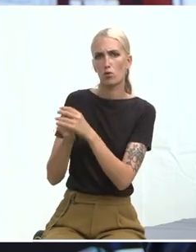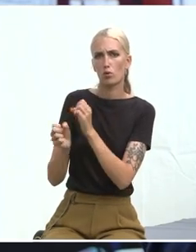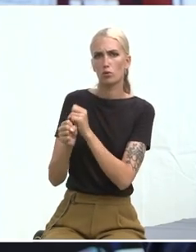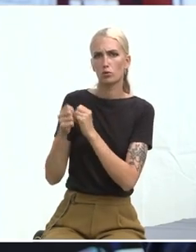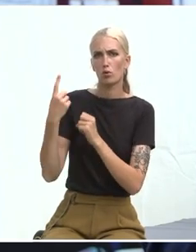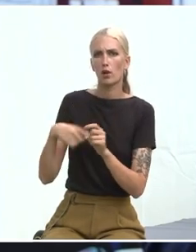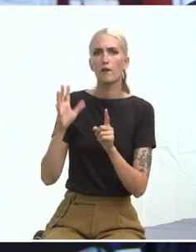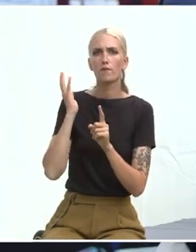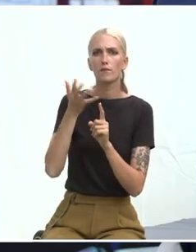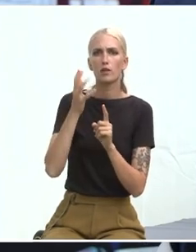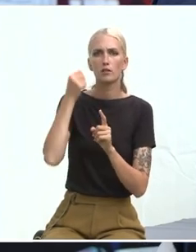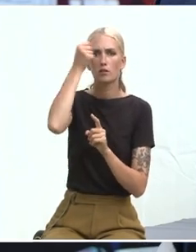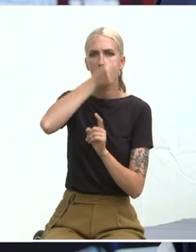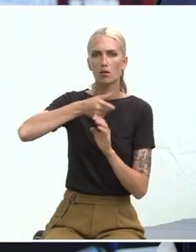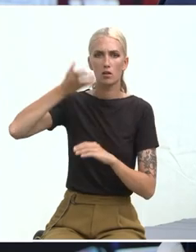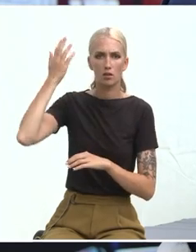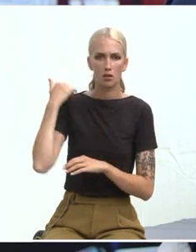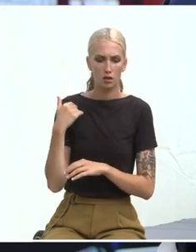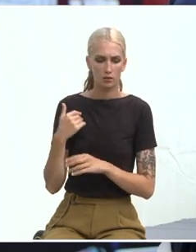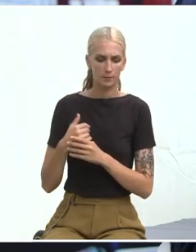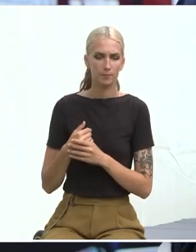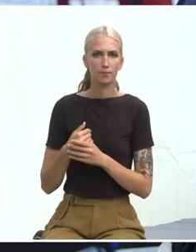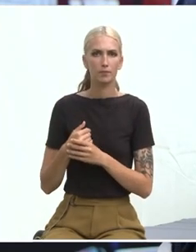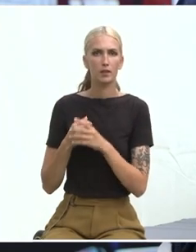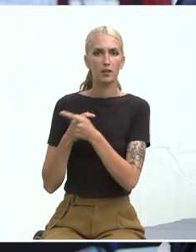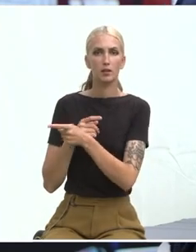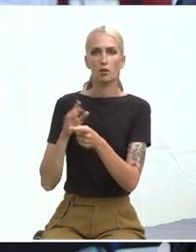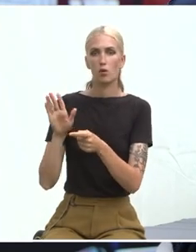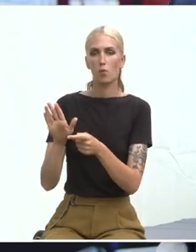ago, and they were at a tipping point.